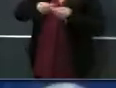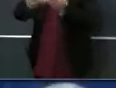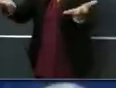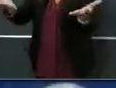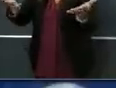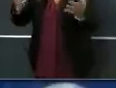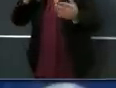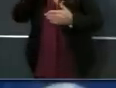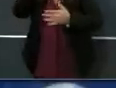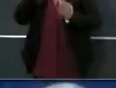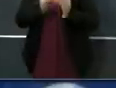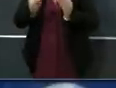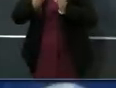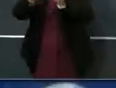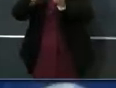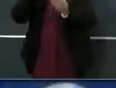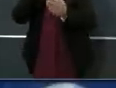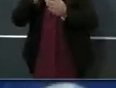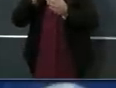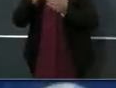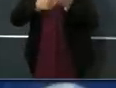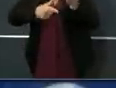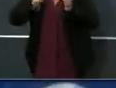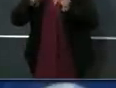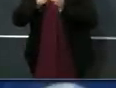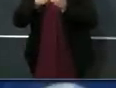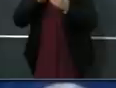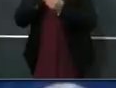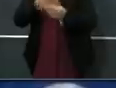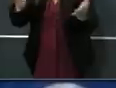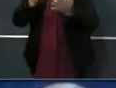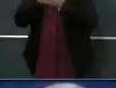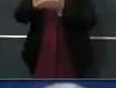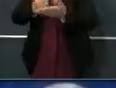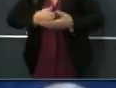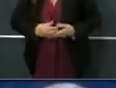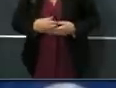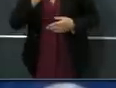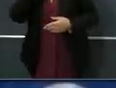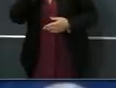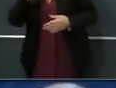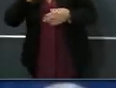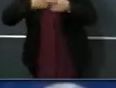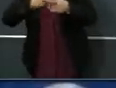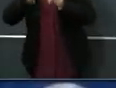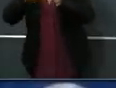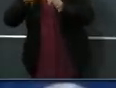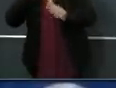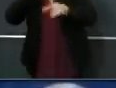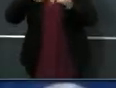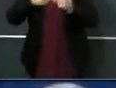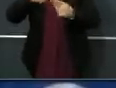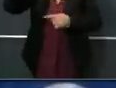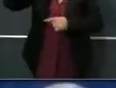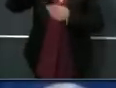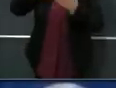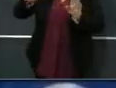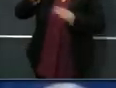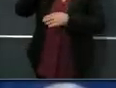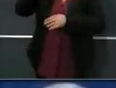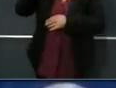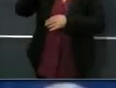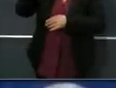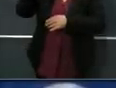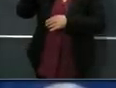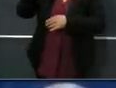more. I'll talk a little bit about what the Public Utilities Commission will be doing to that end, a little bit about some partnerships we have